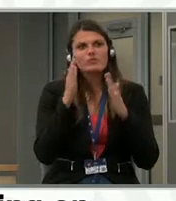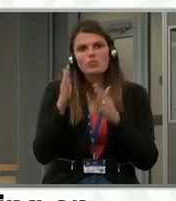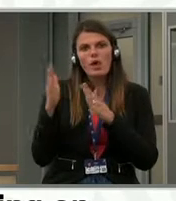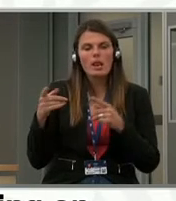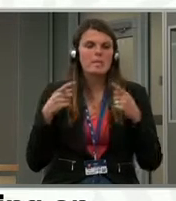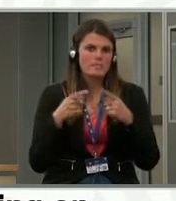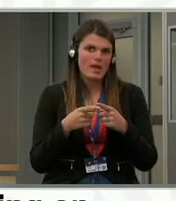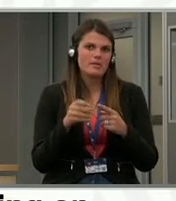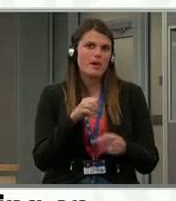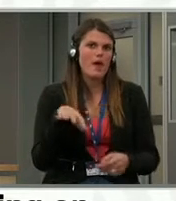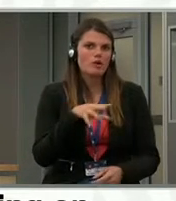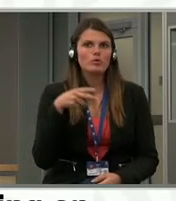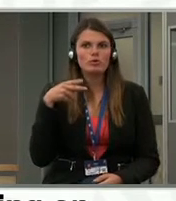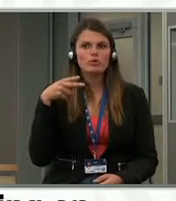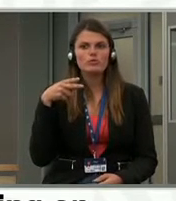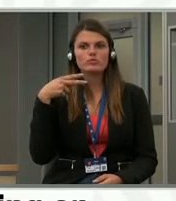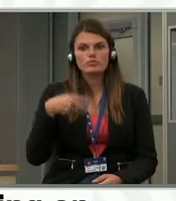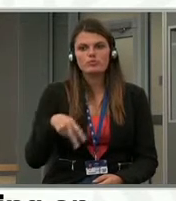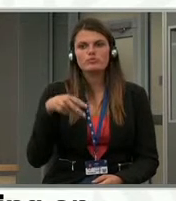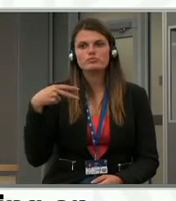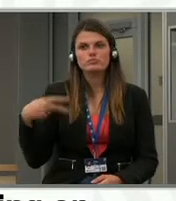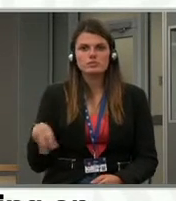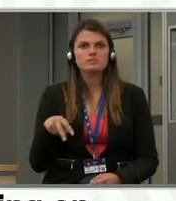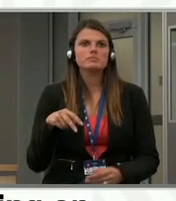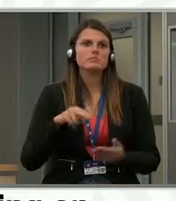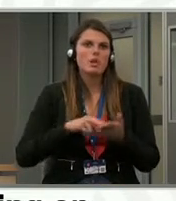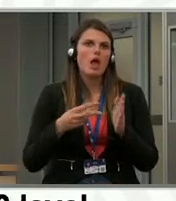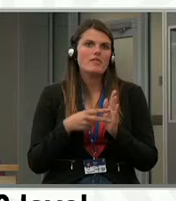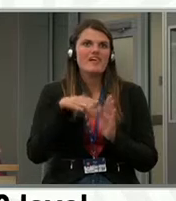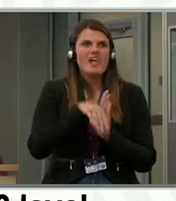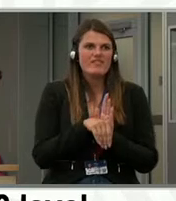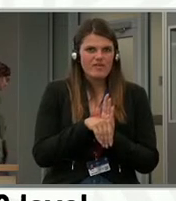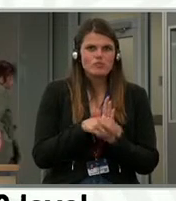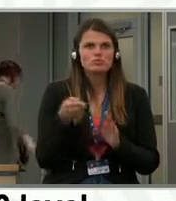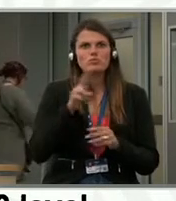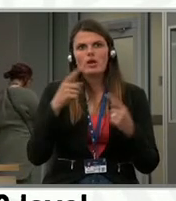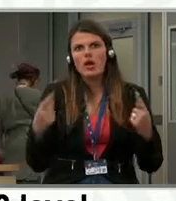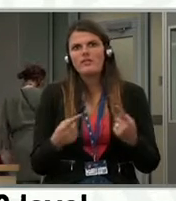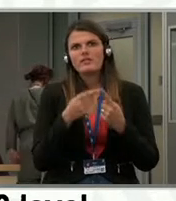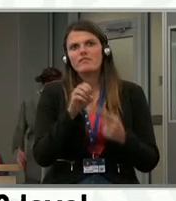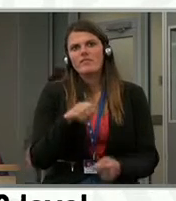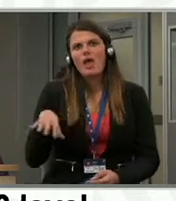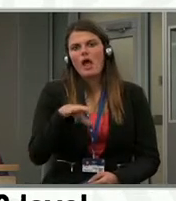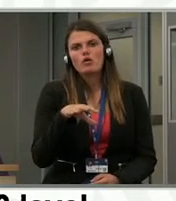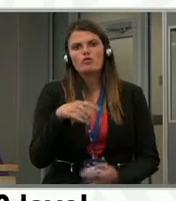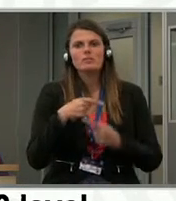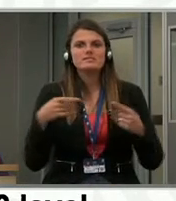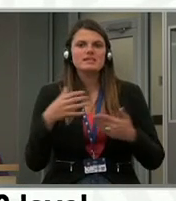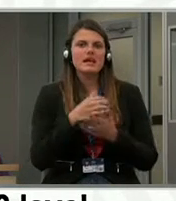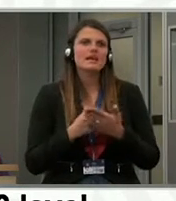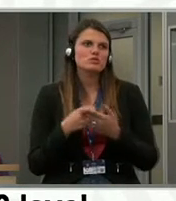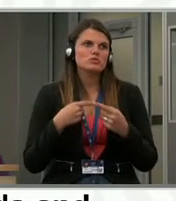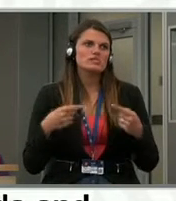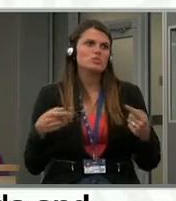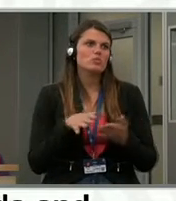and by demonstrating an adequate level of invested EU resources, structural funds and European Social Fund. At the